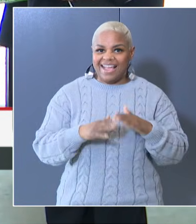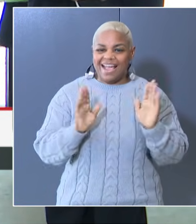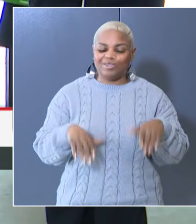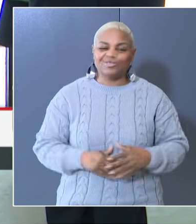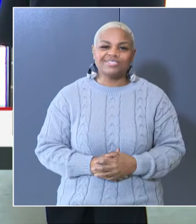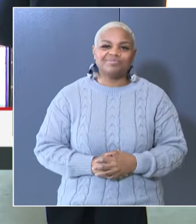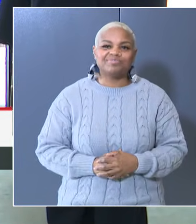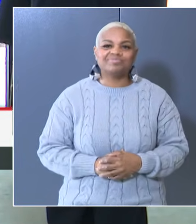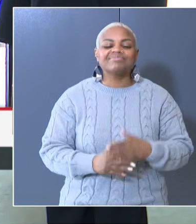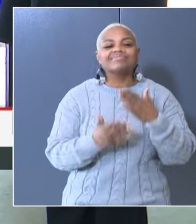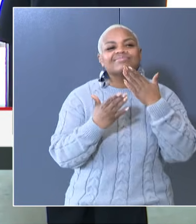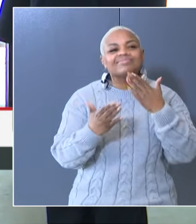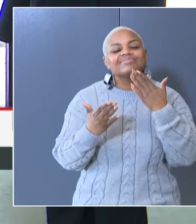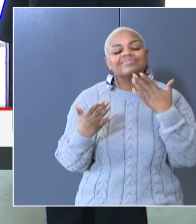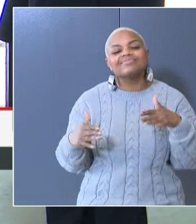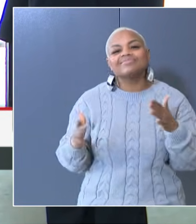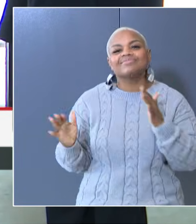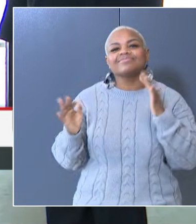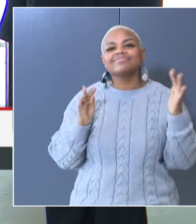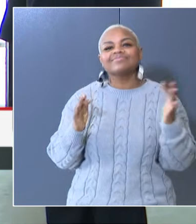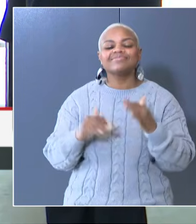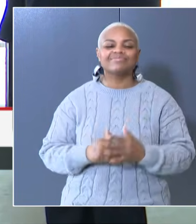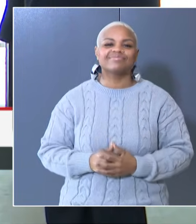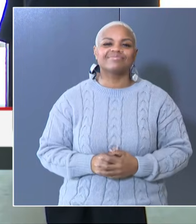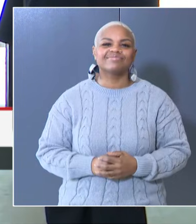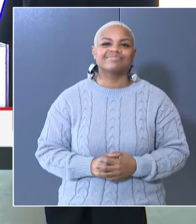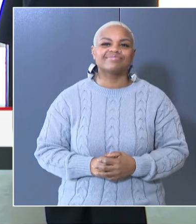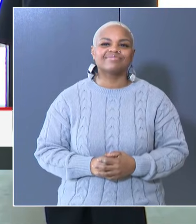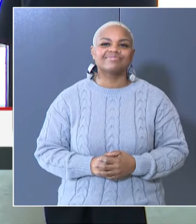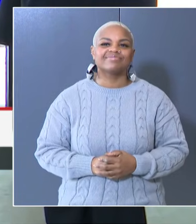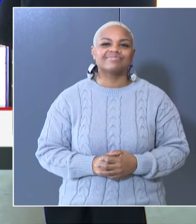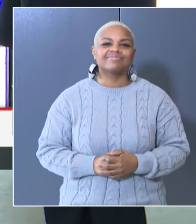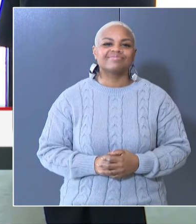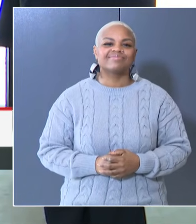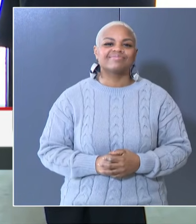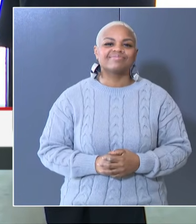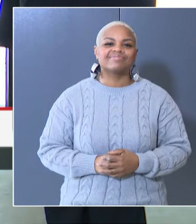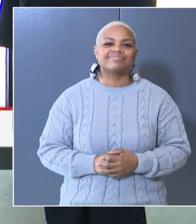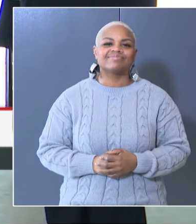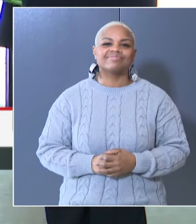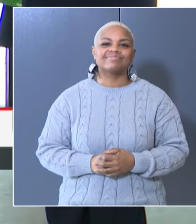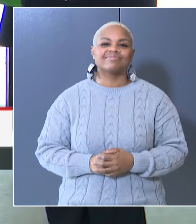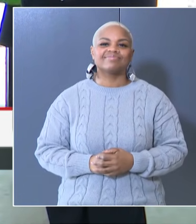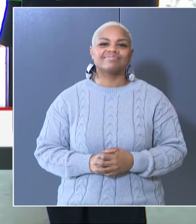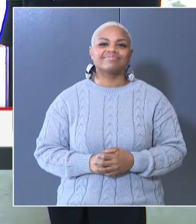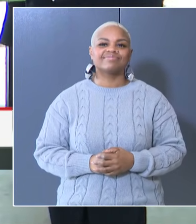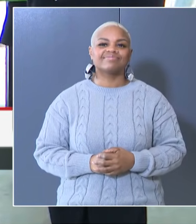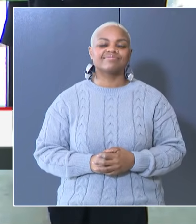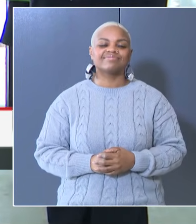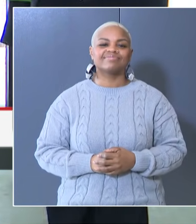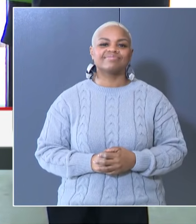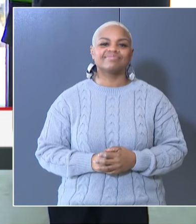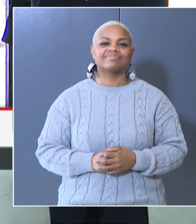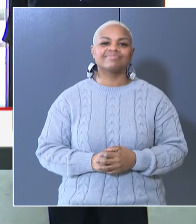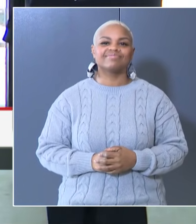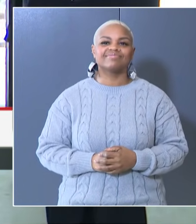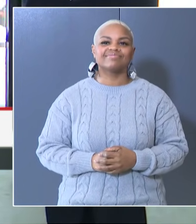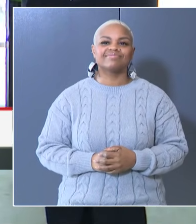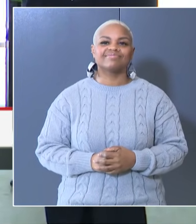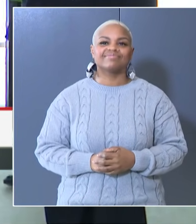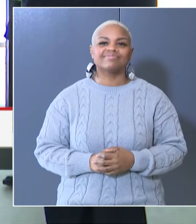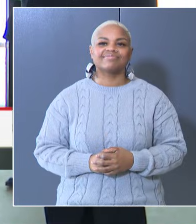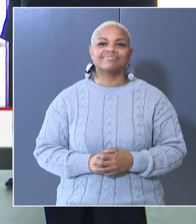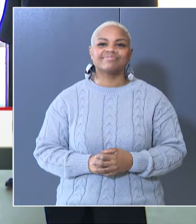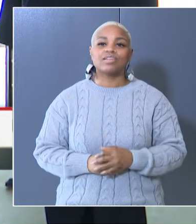coming. Thank you. Let me hand it over to Trevor Tolbert from PNC. Trevor's not here? Trevor is not I'll let here.